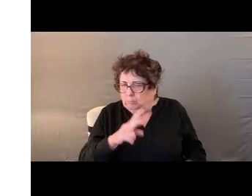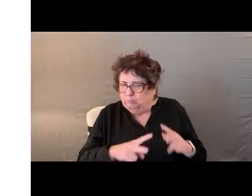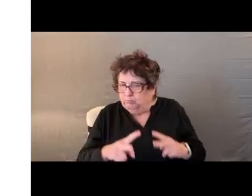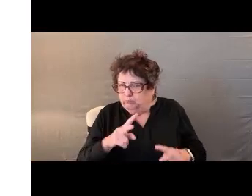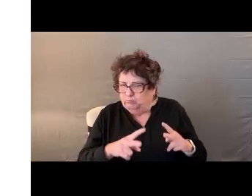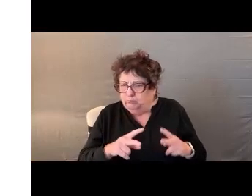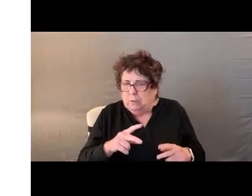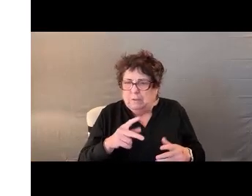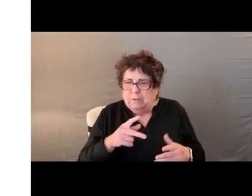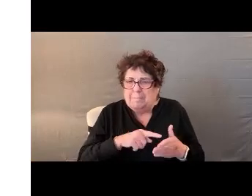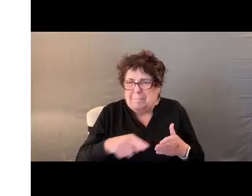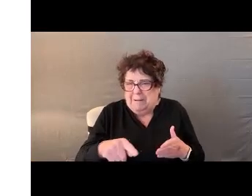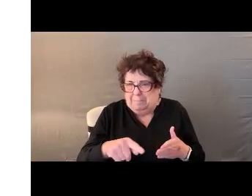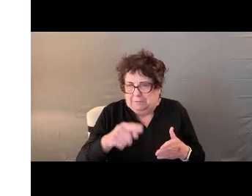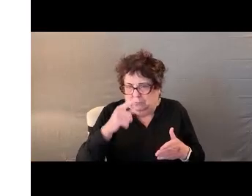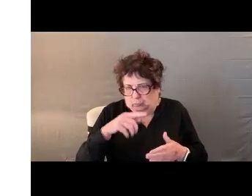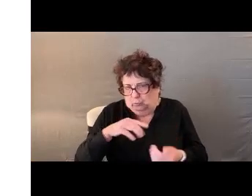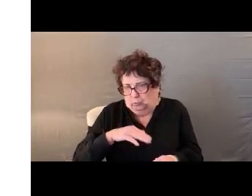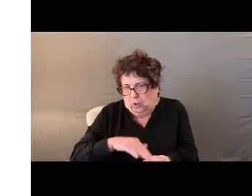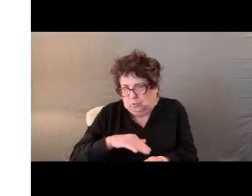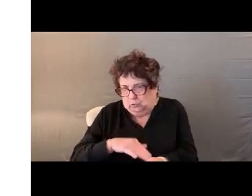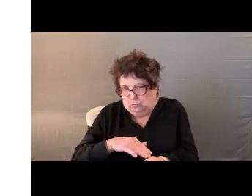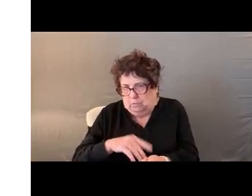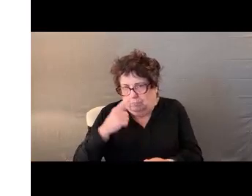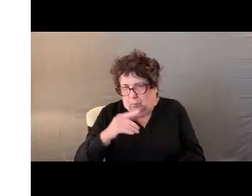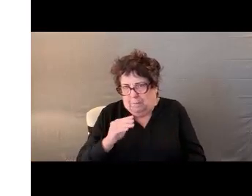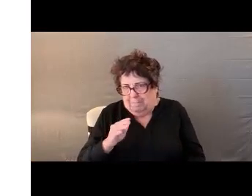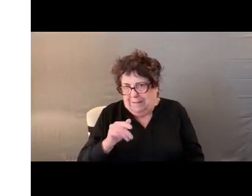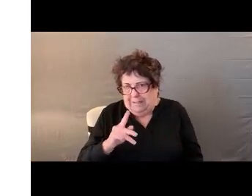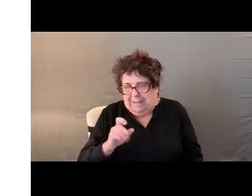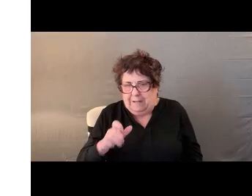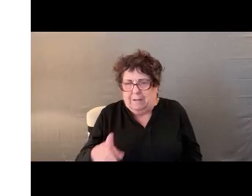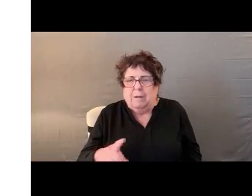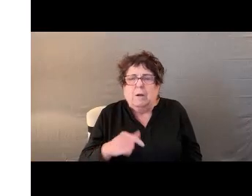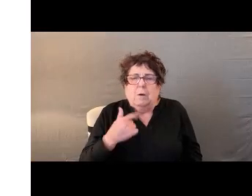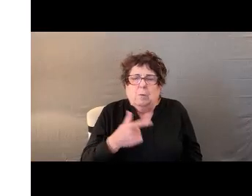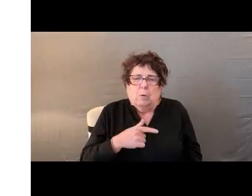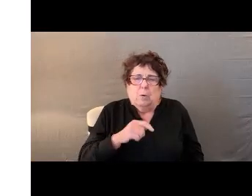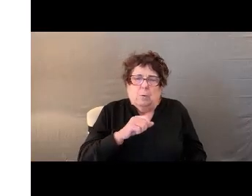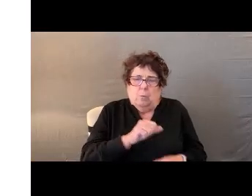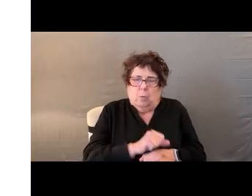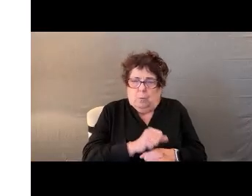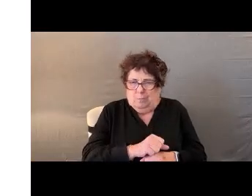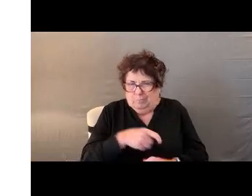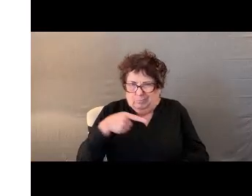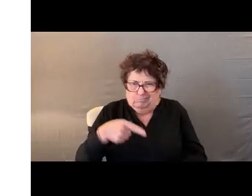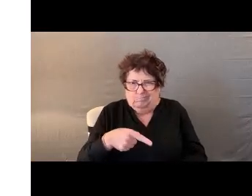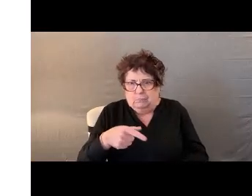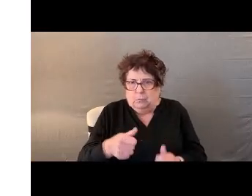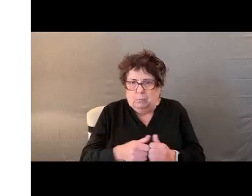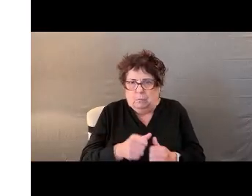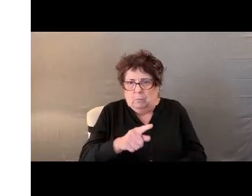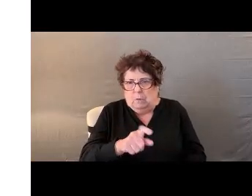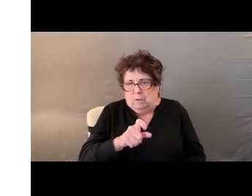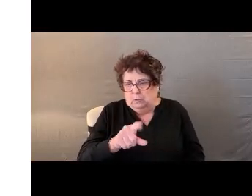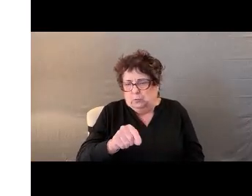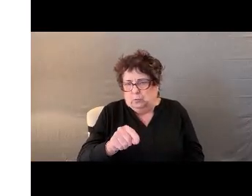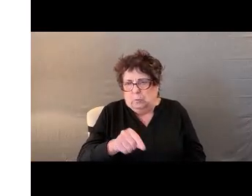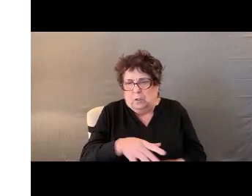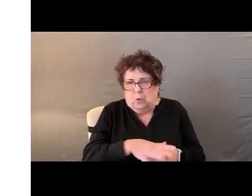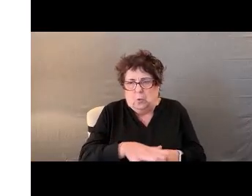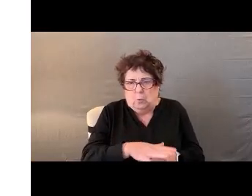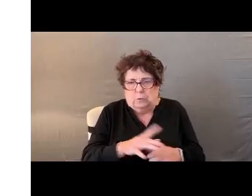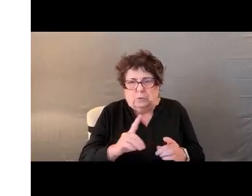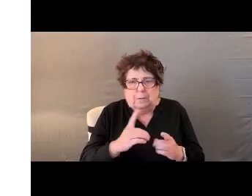doctors. And we're working primarily with those 120 local departments of social services I mentioned before. Yeah, and I